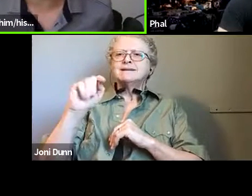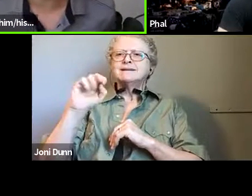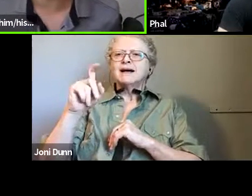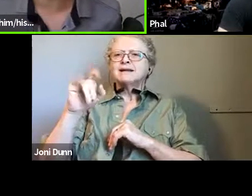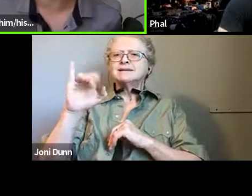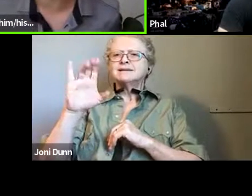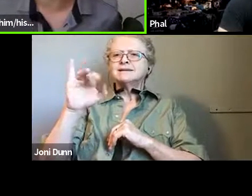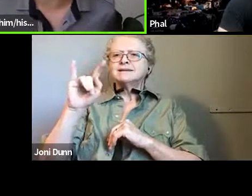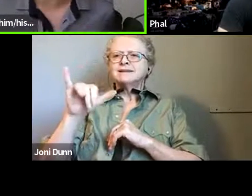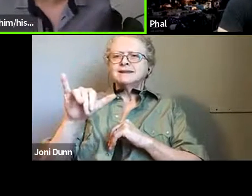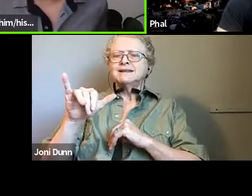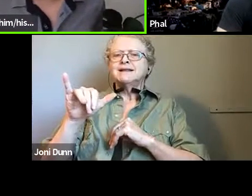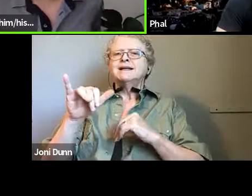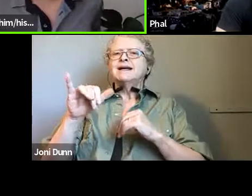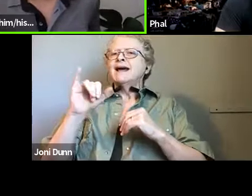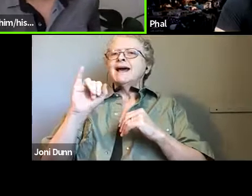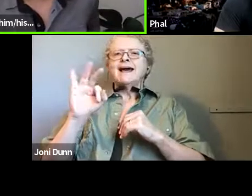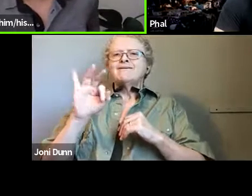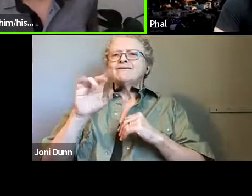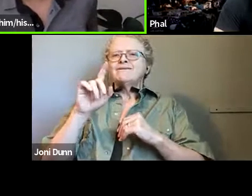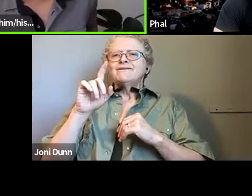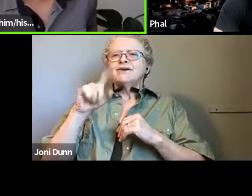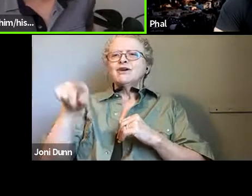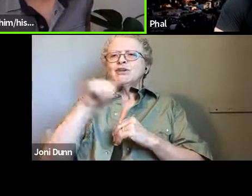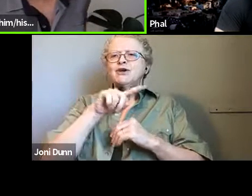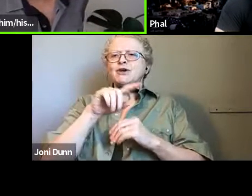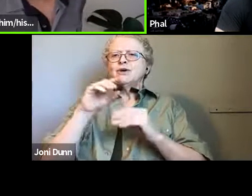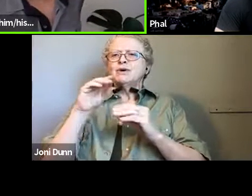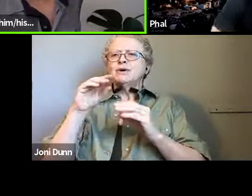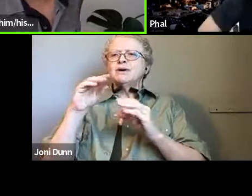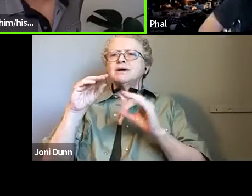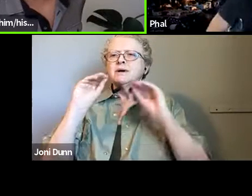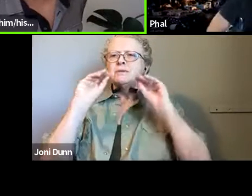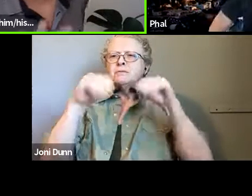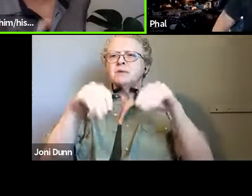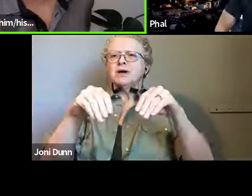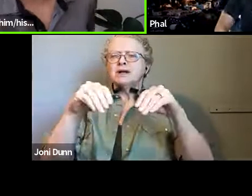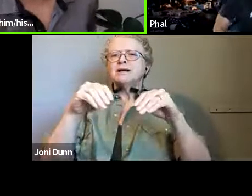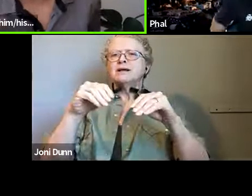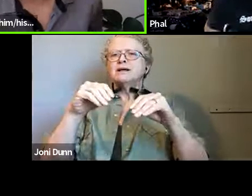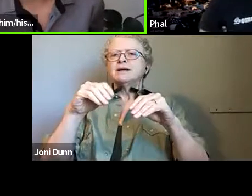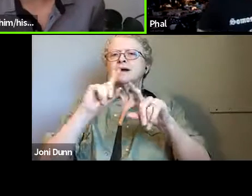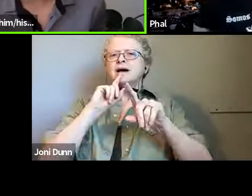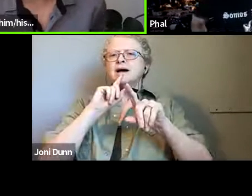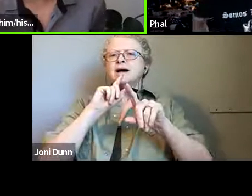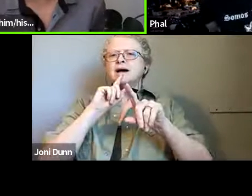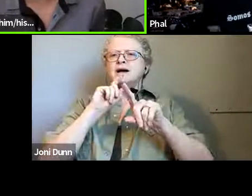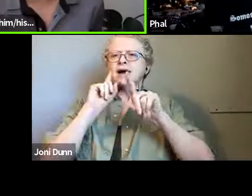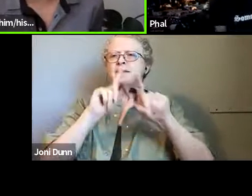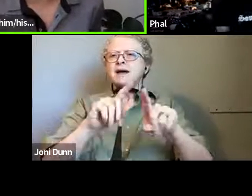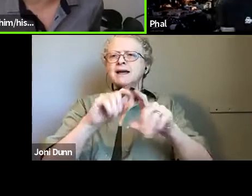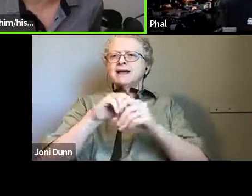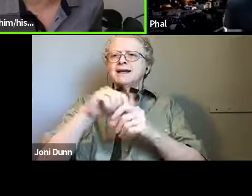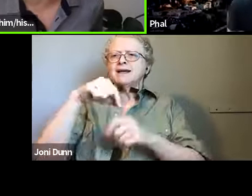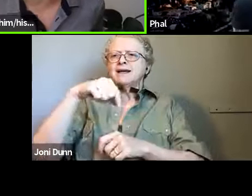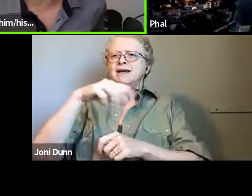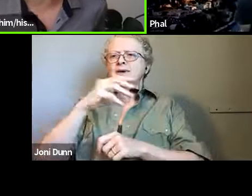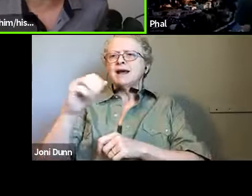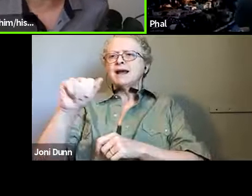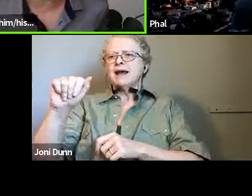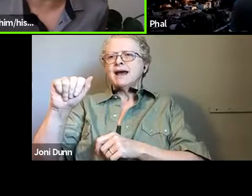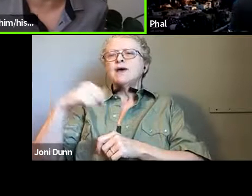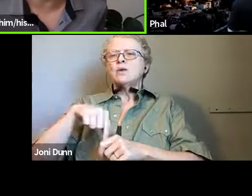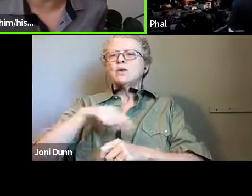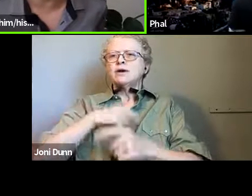toxic questions. If you put a comment into the Q&A, and you know, we will try to pass along to the rest of the